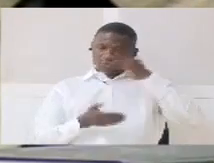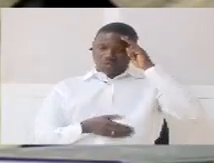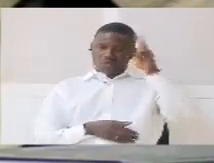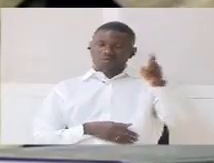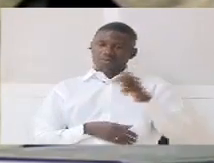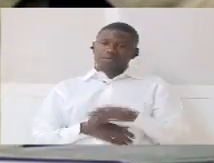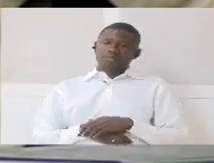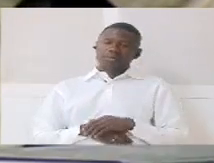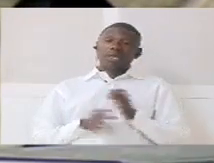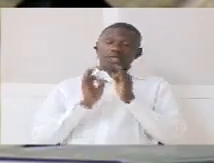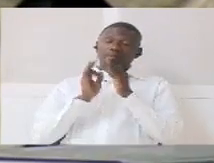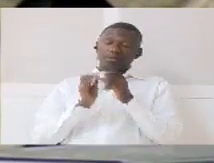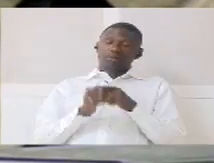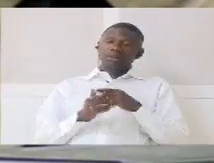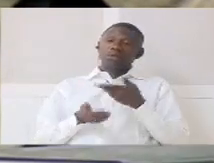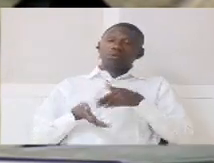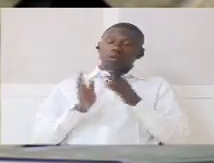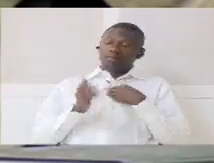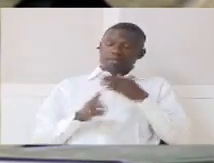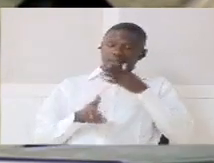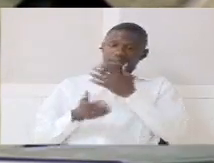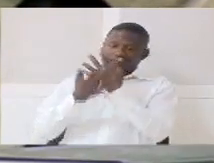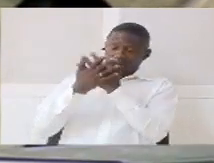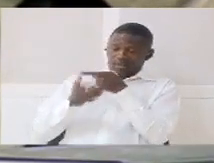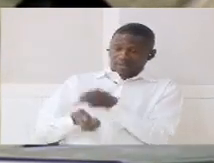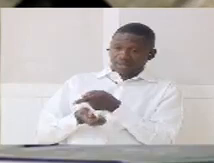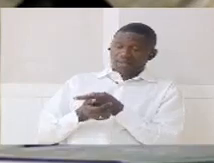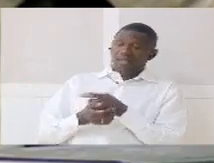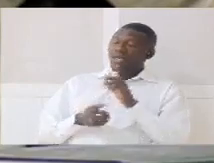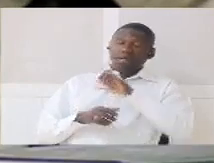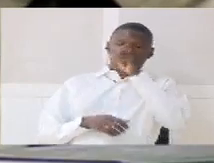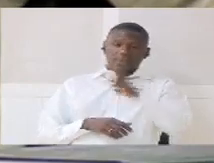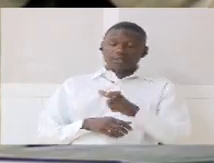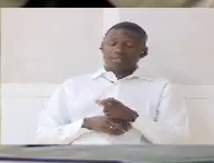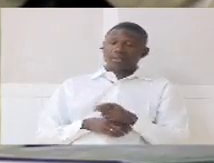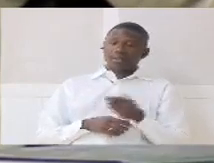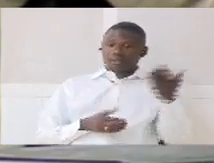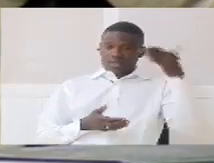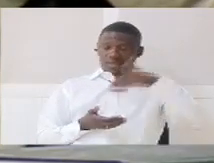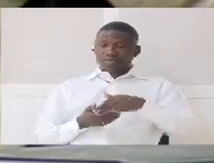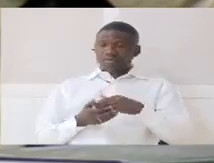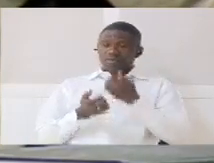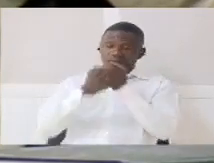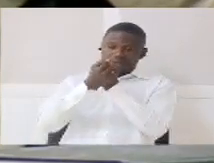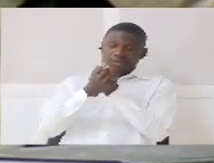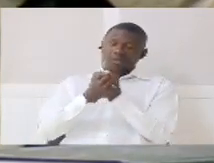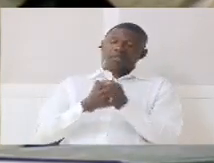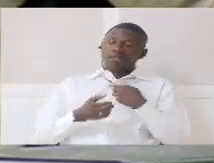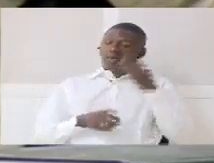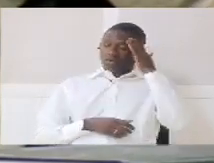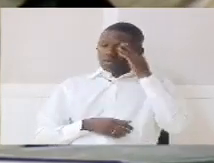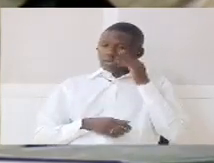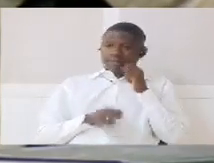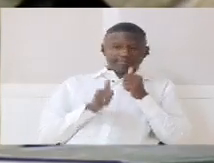the way I am in the prison. Prison. Anybody who comes here. They will know that I am being witch